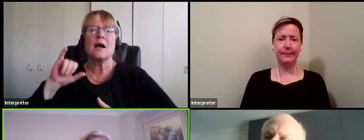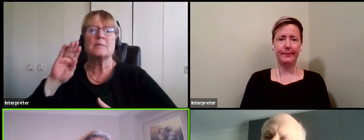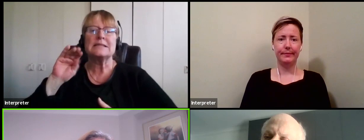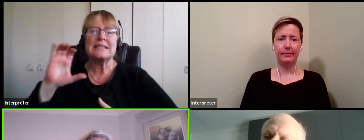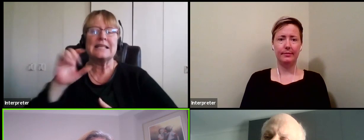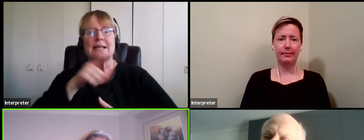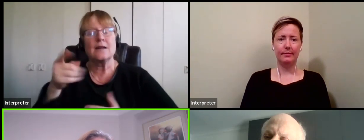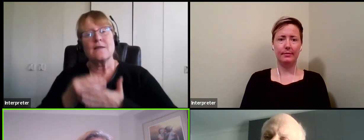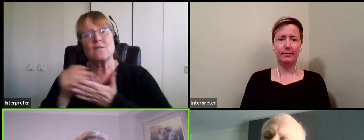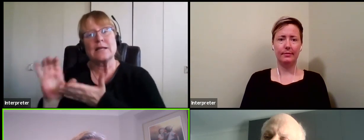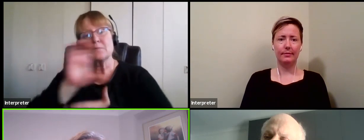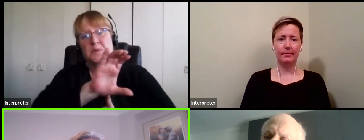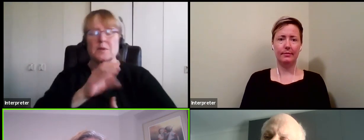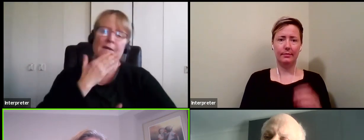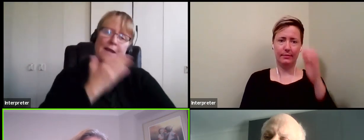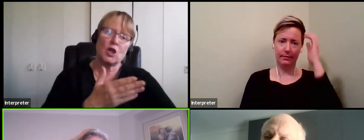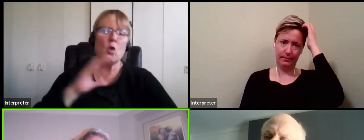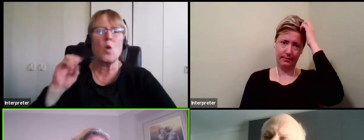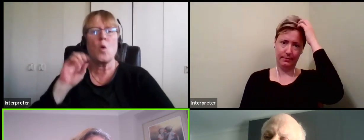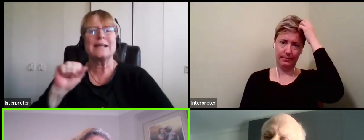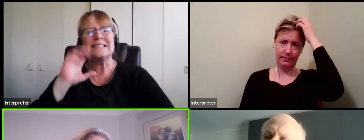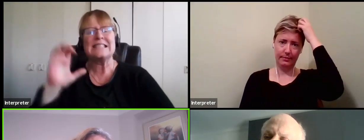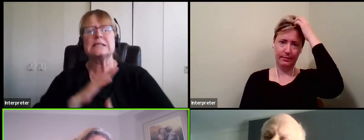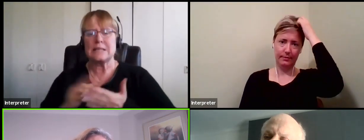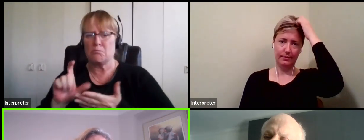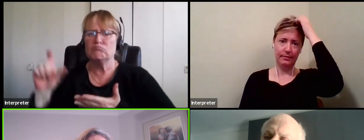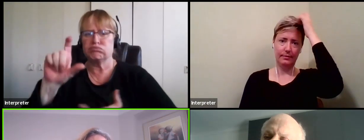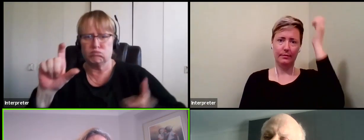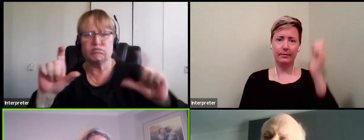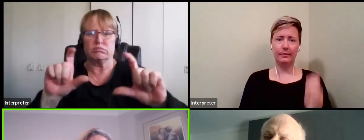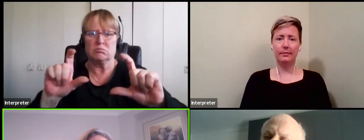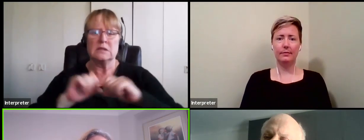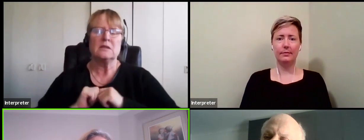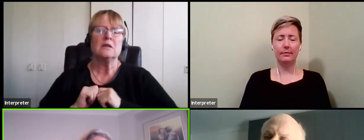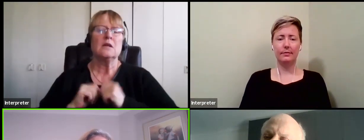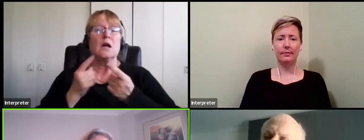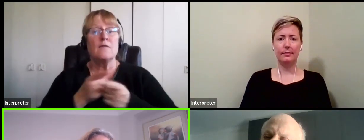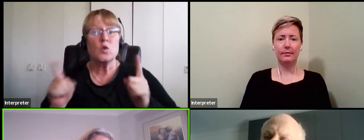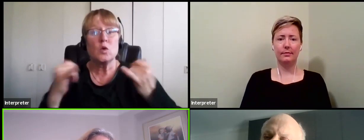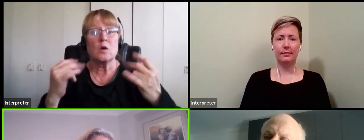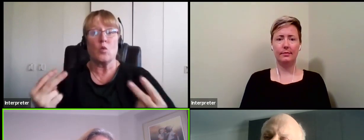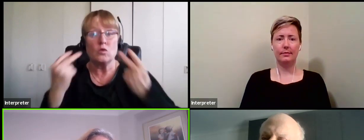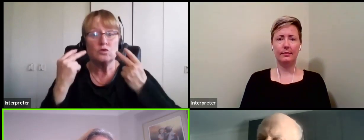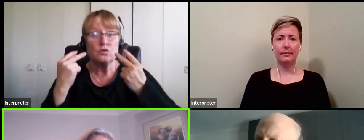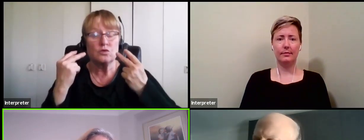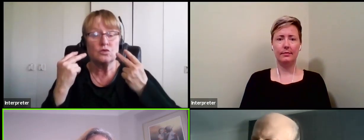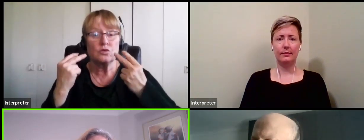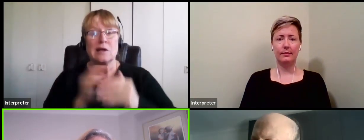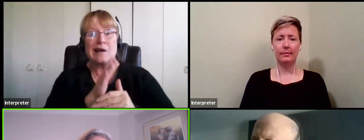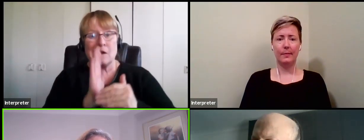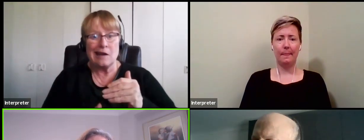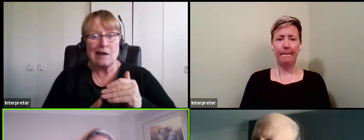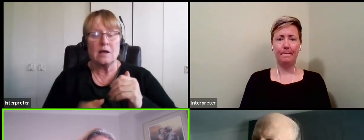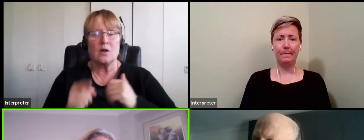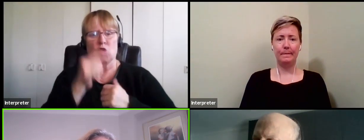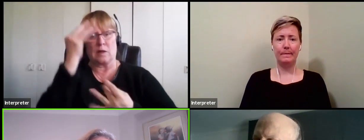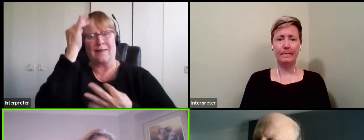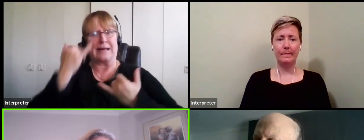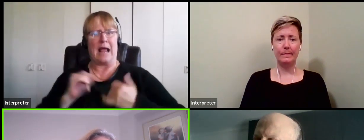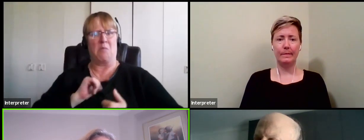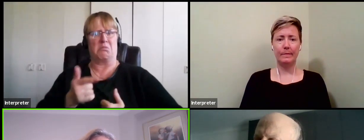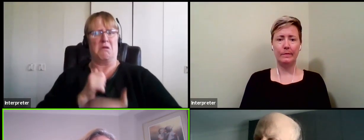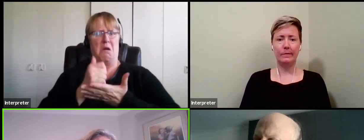some of the funding for that. The OAC is covering some of it as well. To those of you watching, now that we've reached the end, you're probably thinking, what can I do to